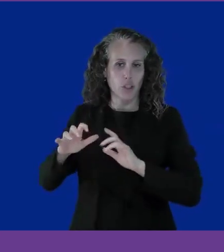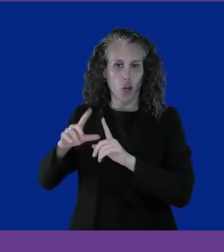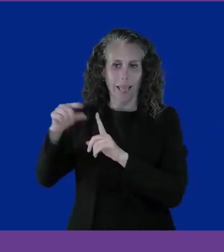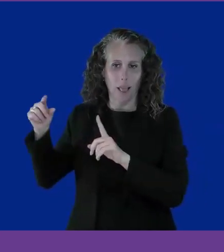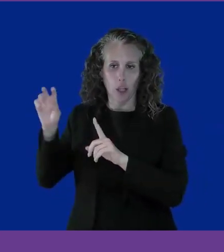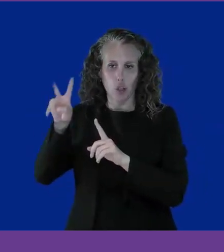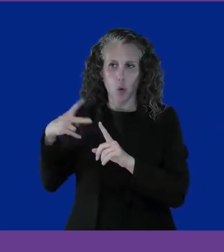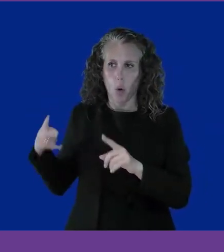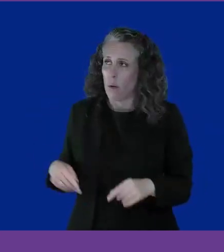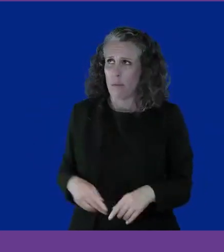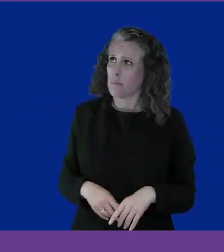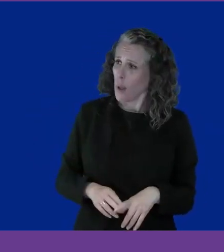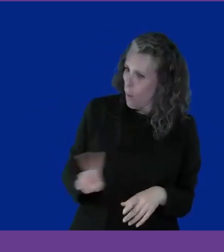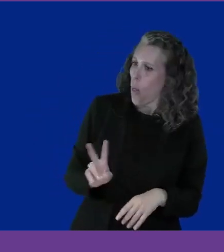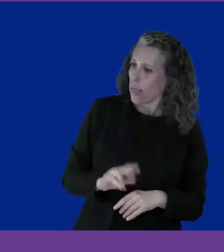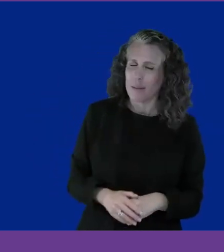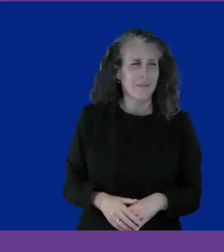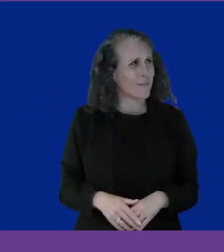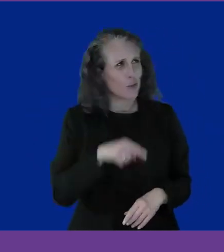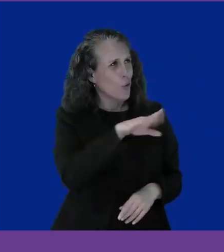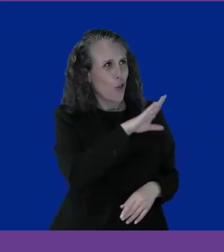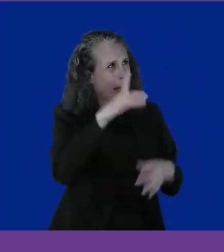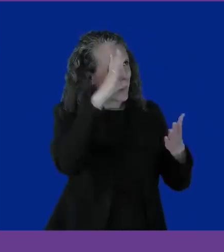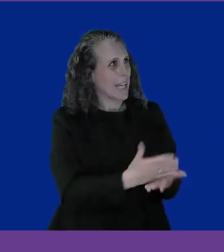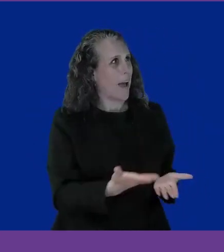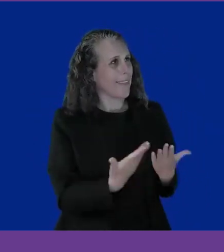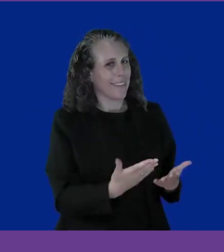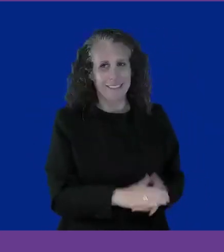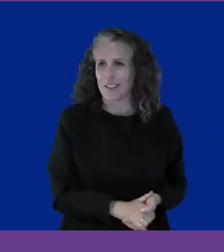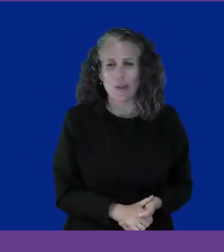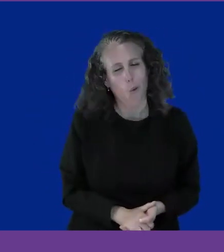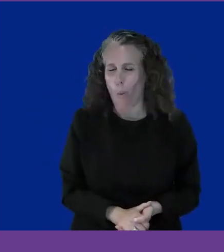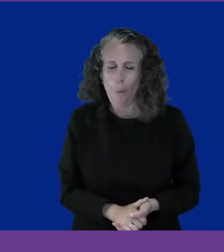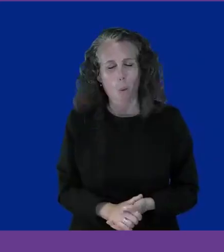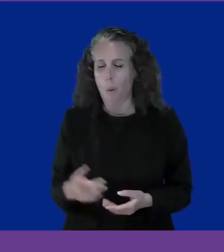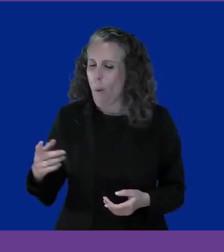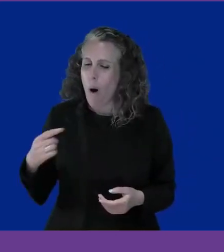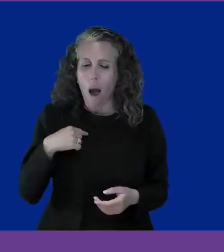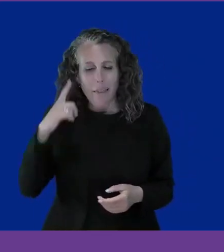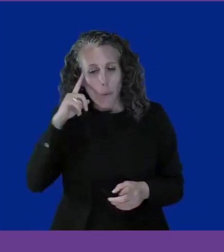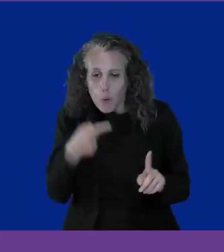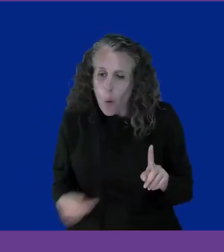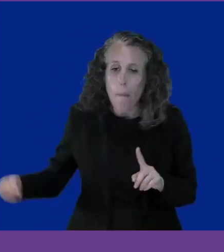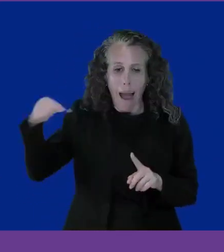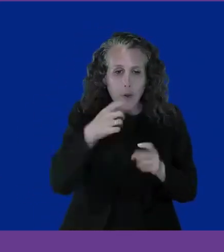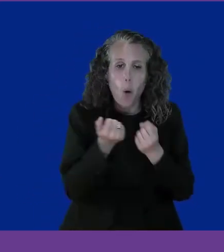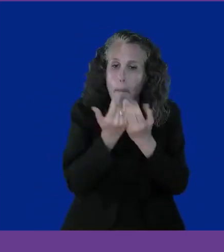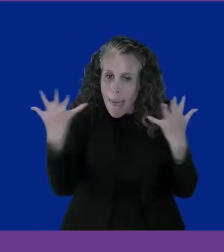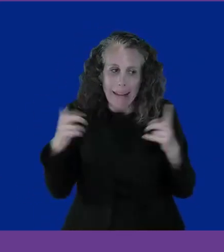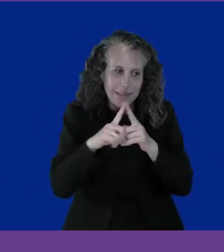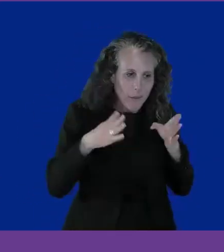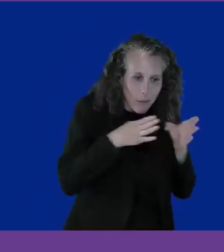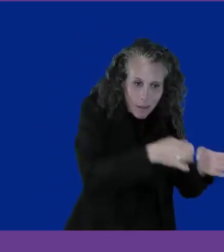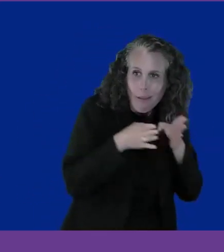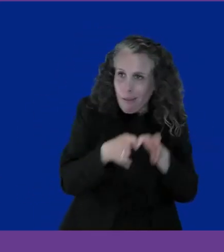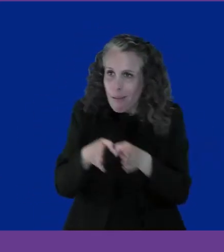Both. It depends, of course, That's what not a you want to decision. do. I mean, back to this multimodal, multi-channel approach. You should